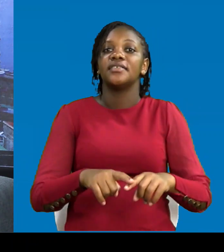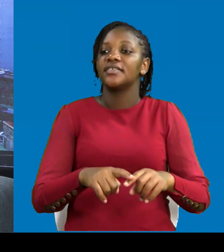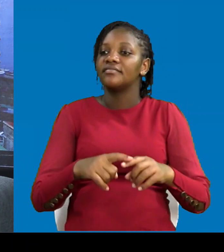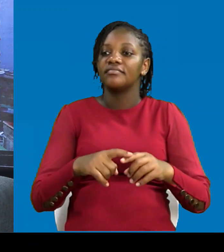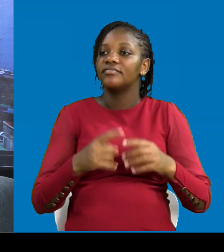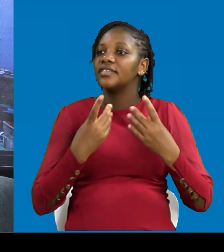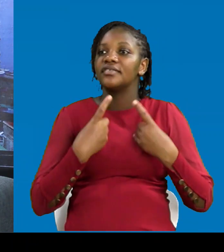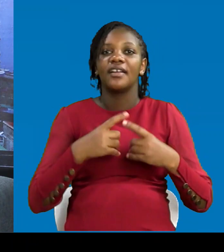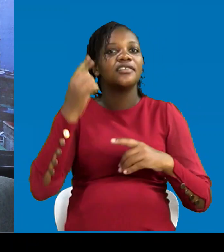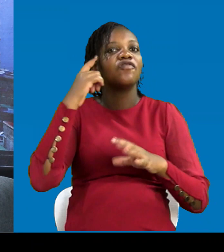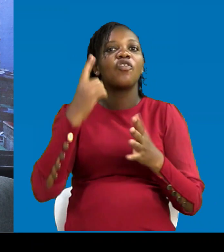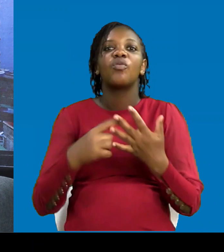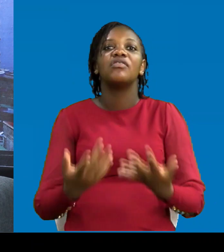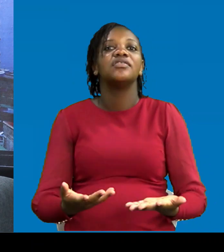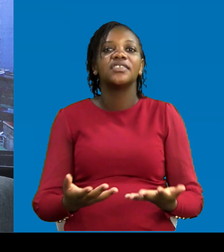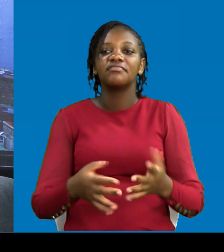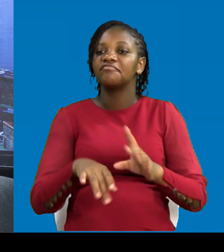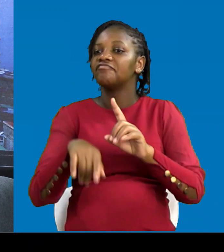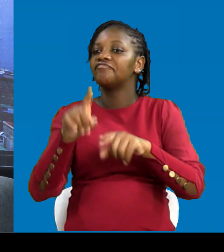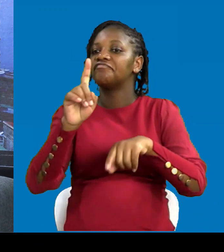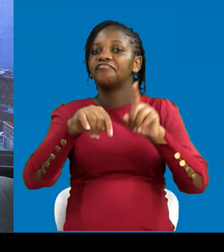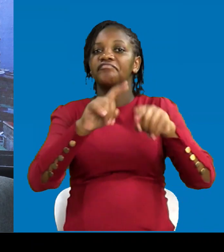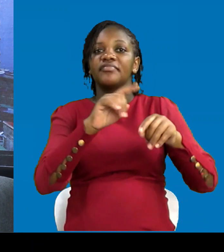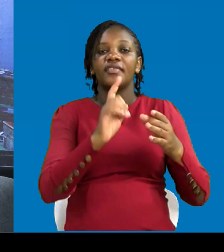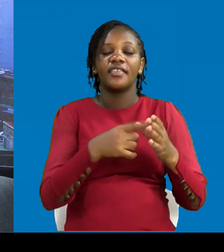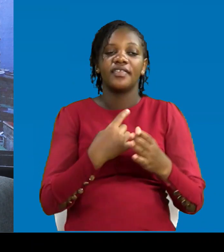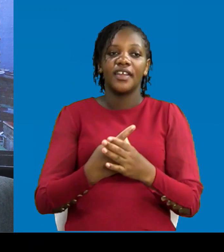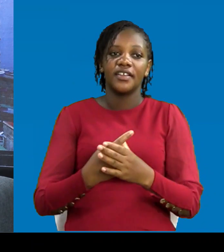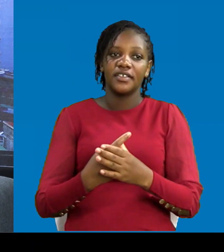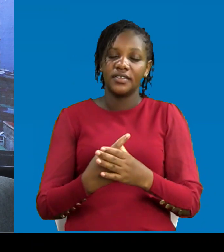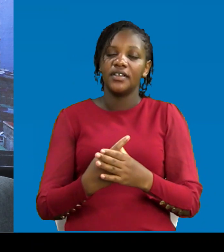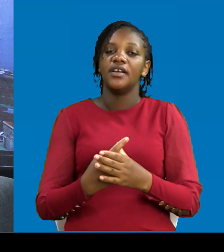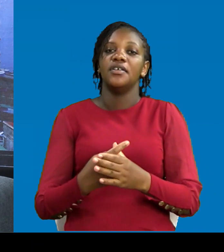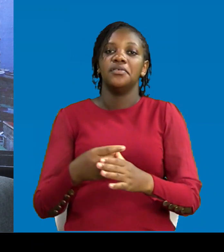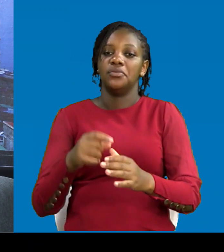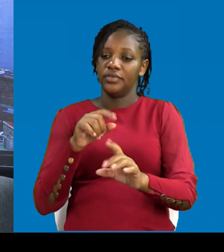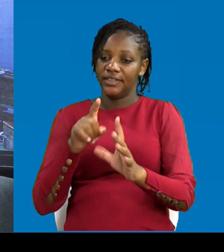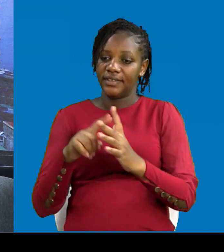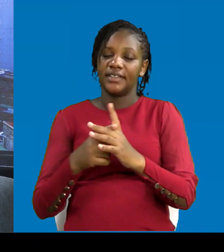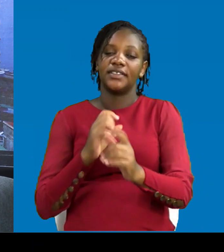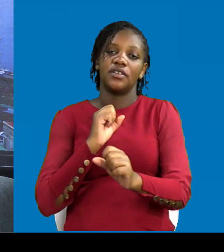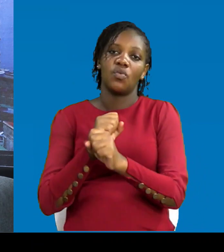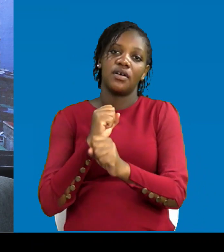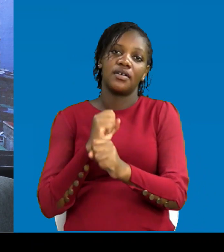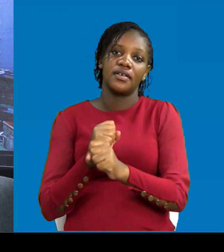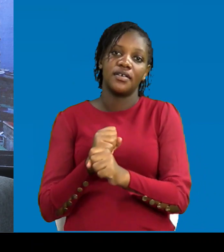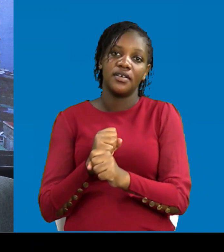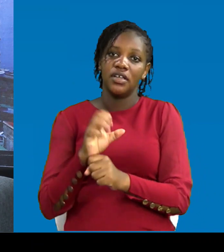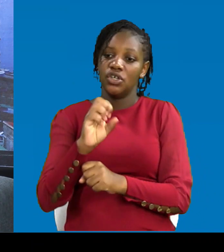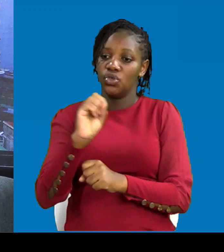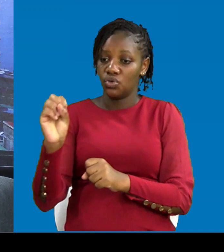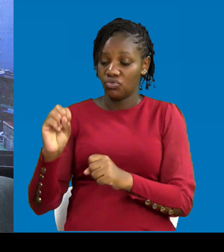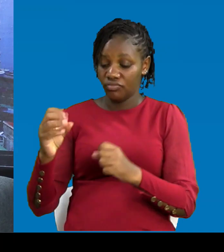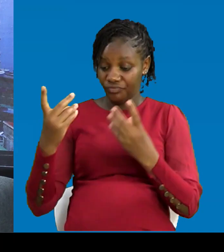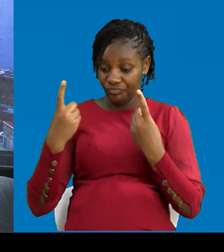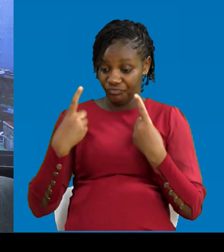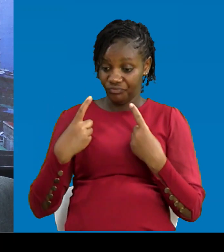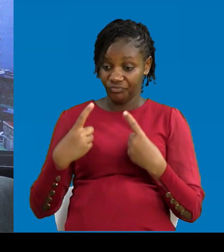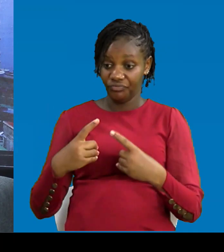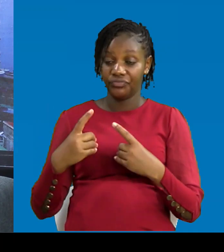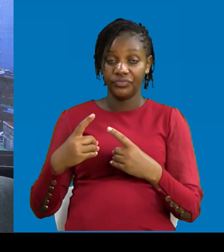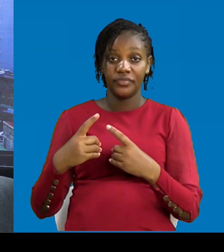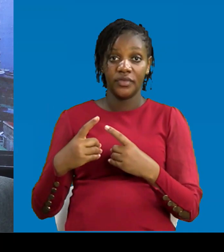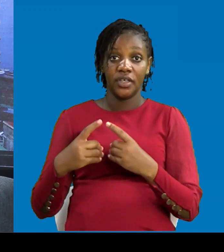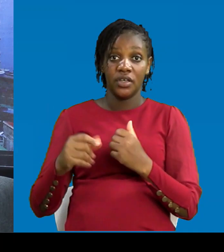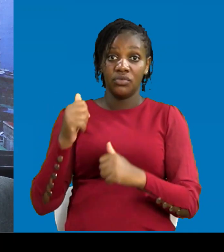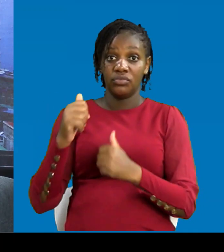for. And yeah, then there's the execution. So if it's an outfit that we're going for that is